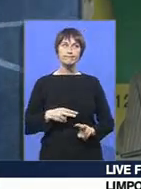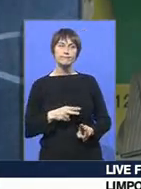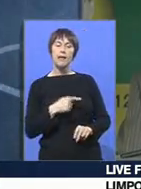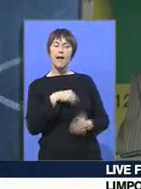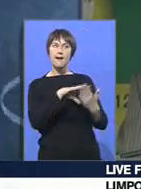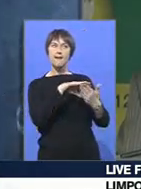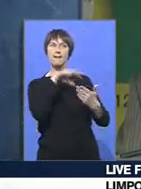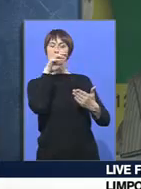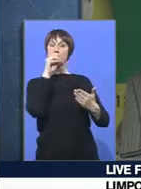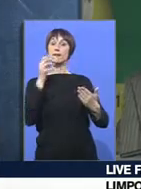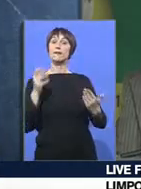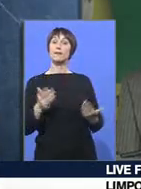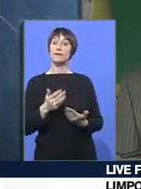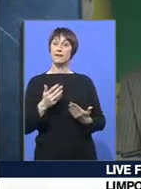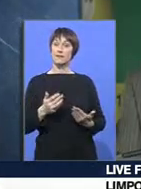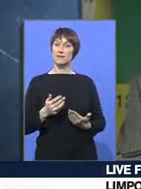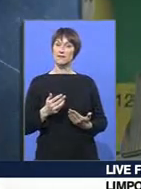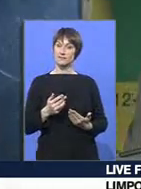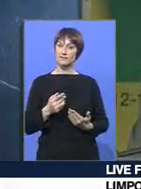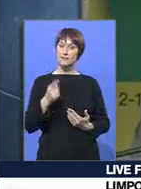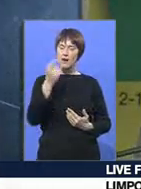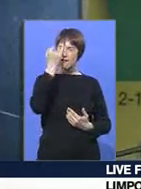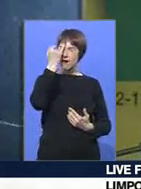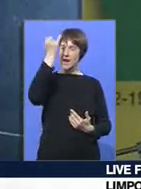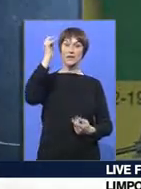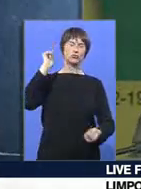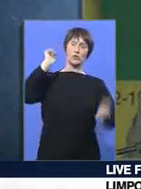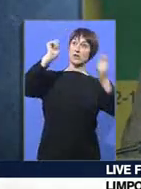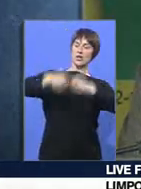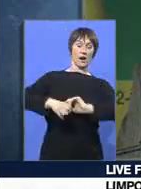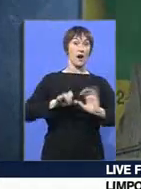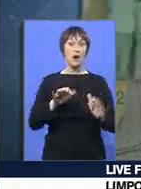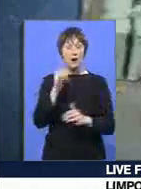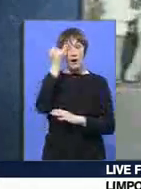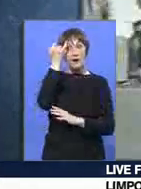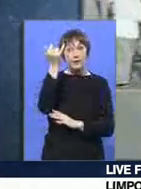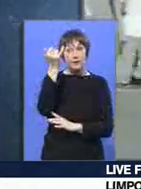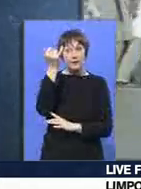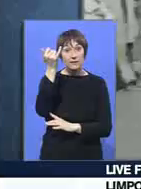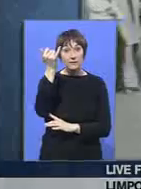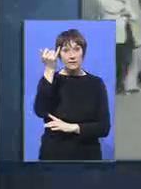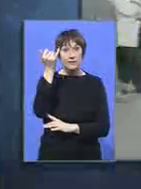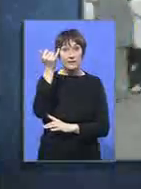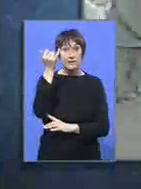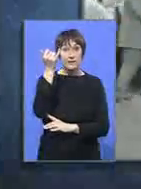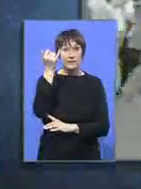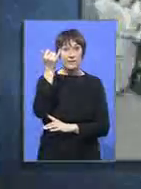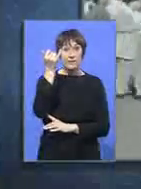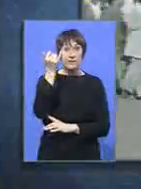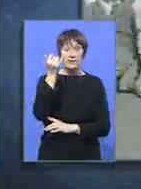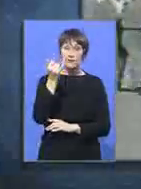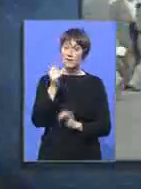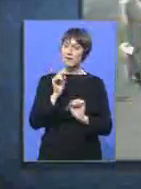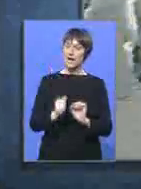that the most effective revolutionary ideas are magnetic,